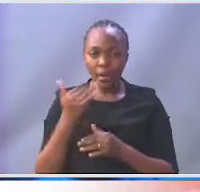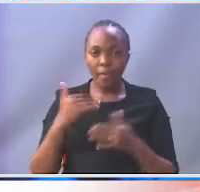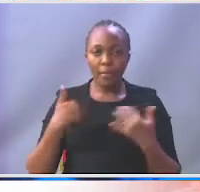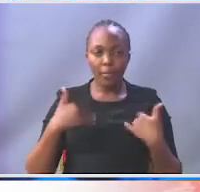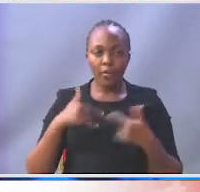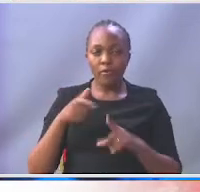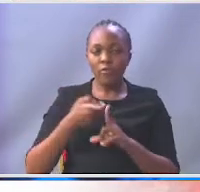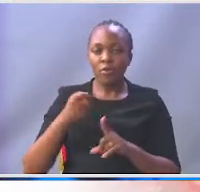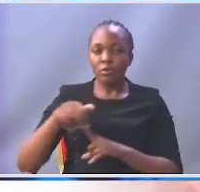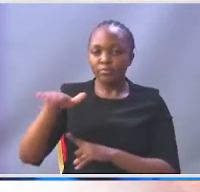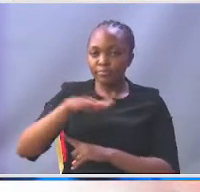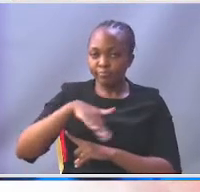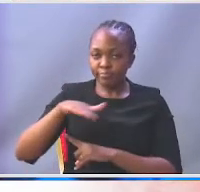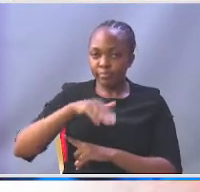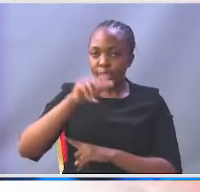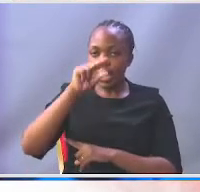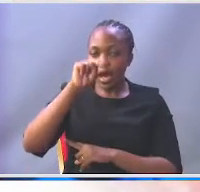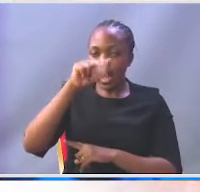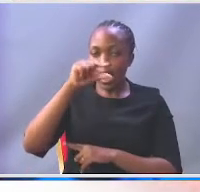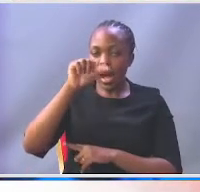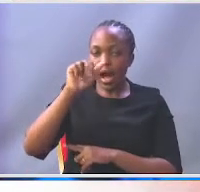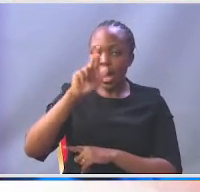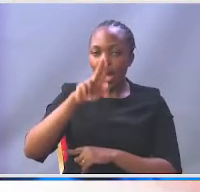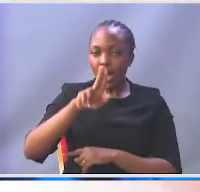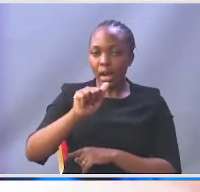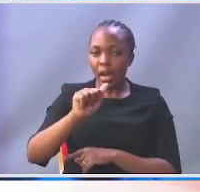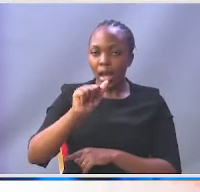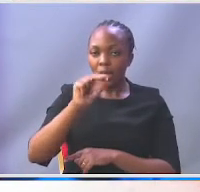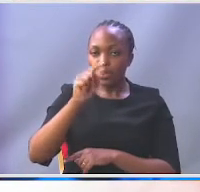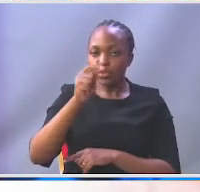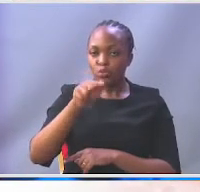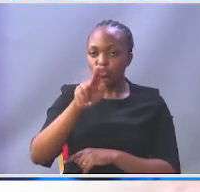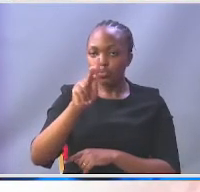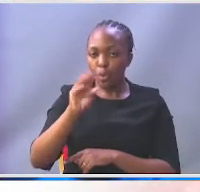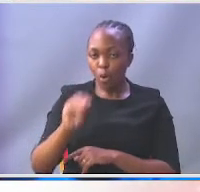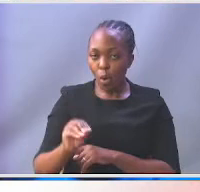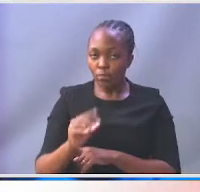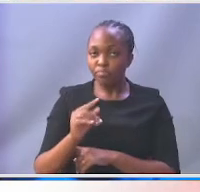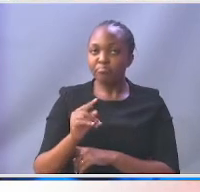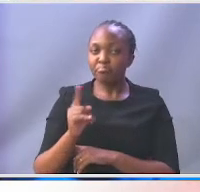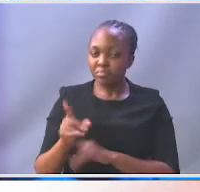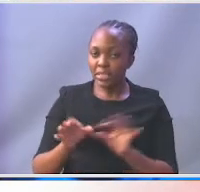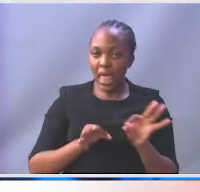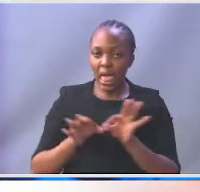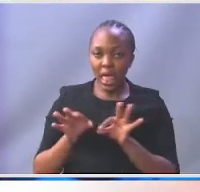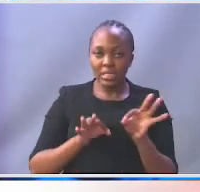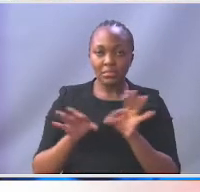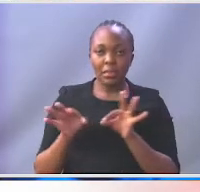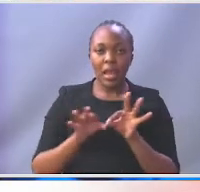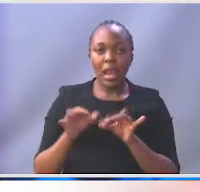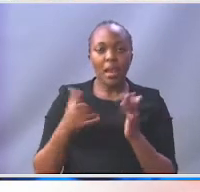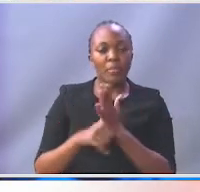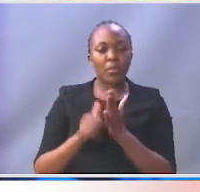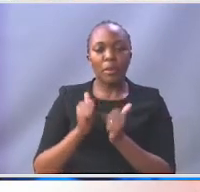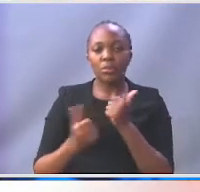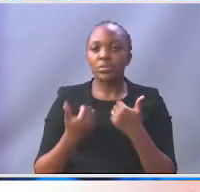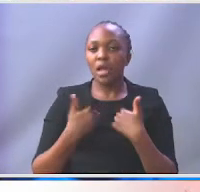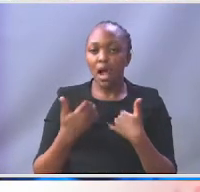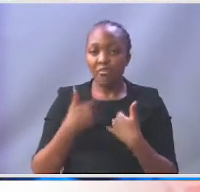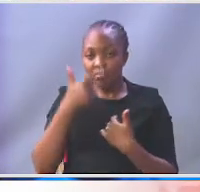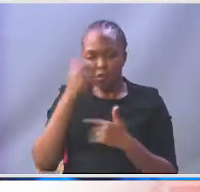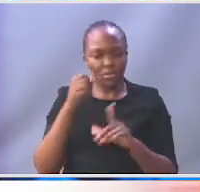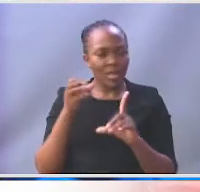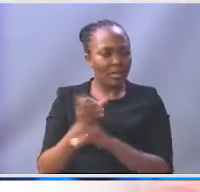area in Baringo County have expressed their displeasure as bandit attacks in the area escalate. The local leaders have